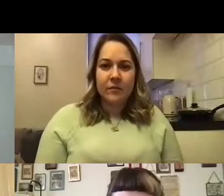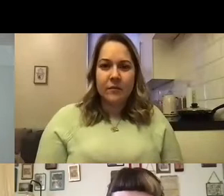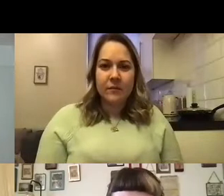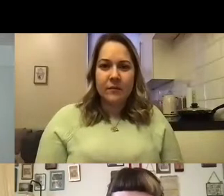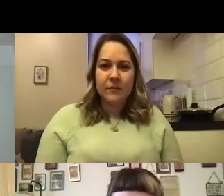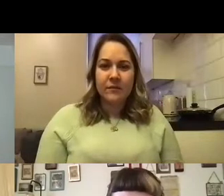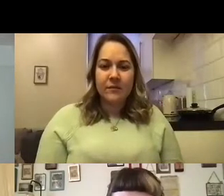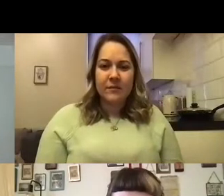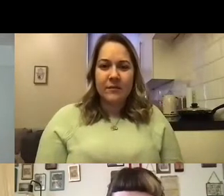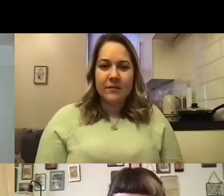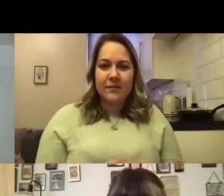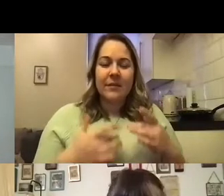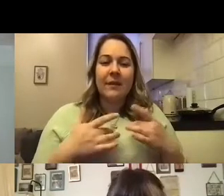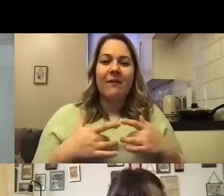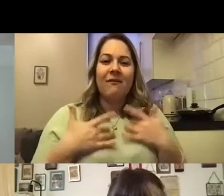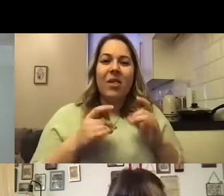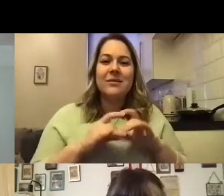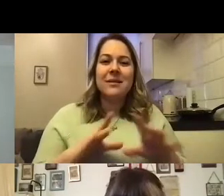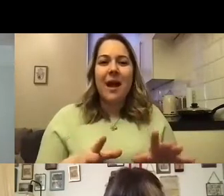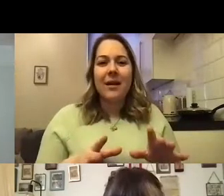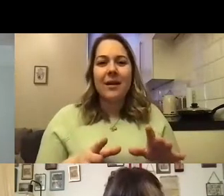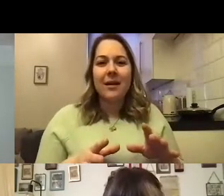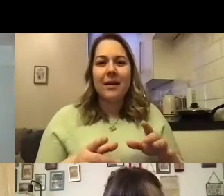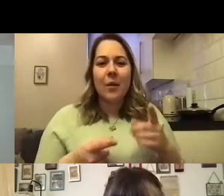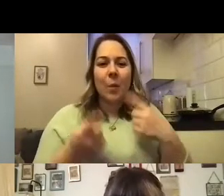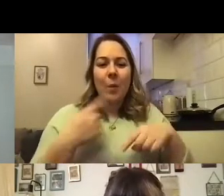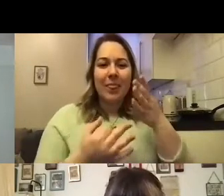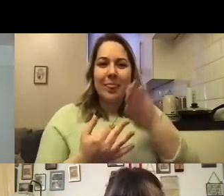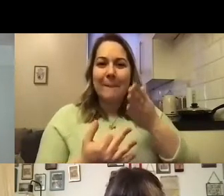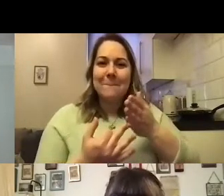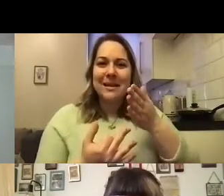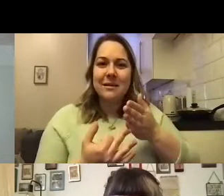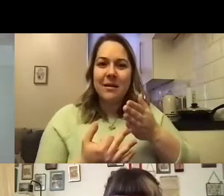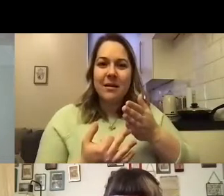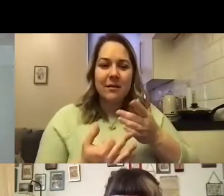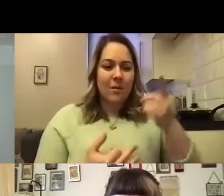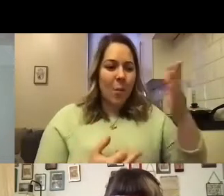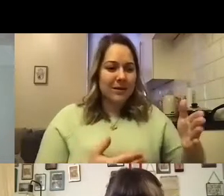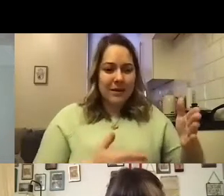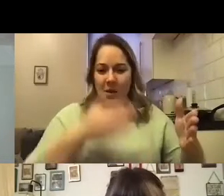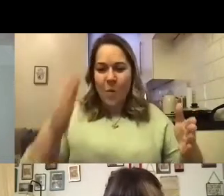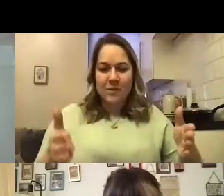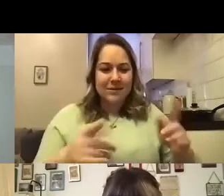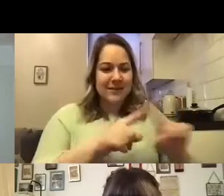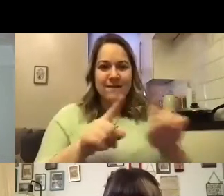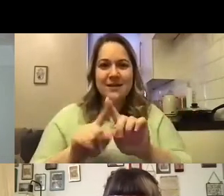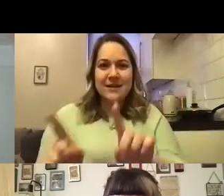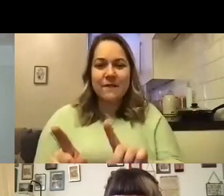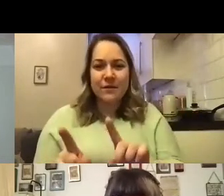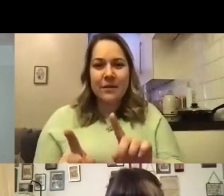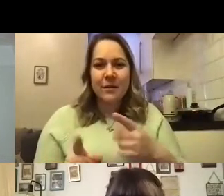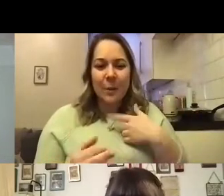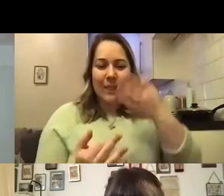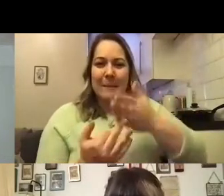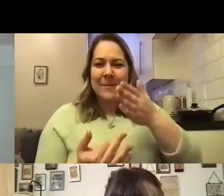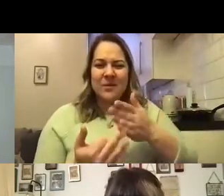Finborough feels like we're slap bang in the middle with that on one side and that on the other, and we're right stuck in the middle.